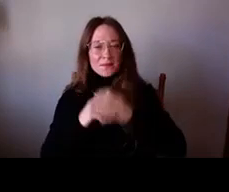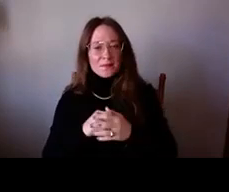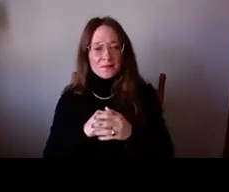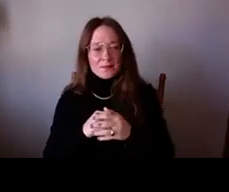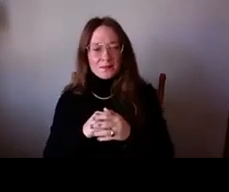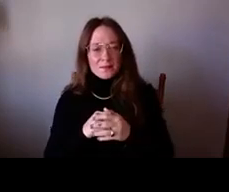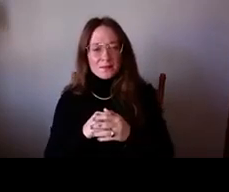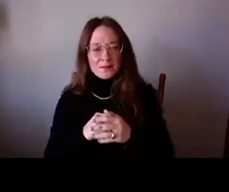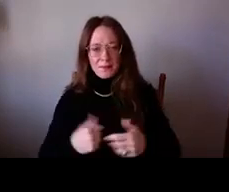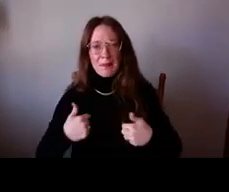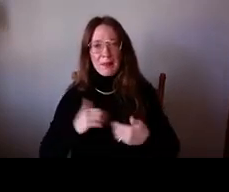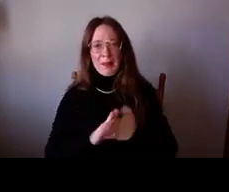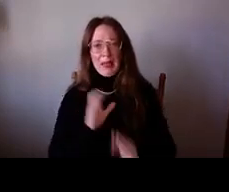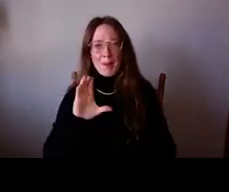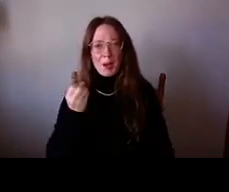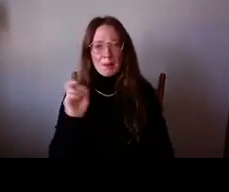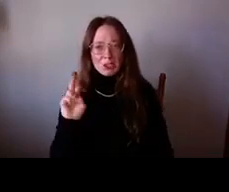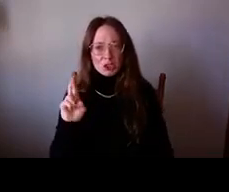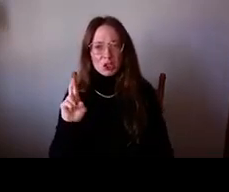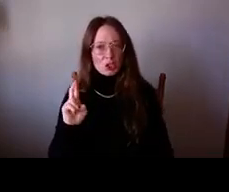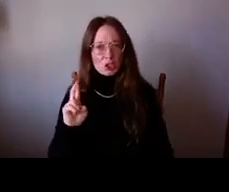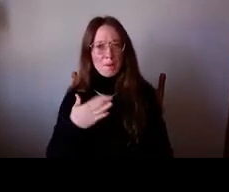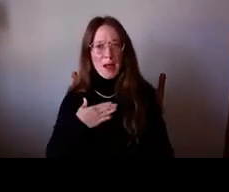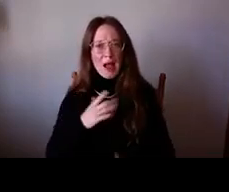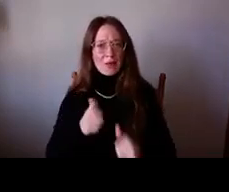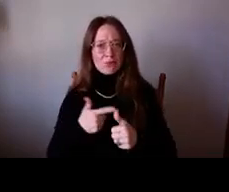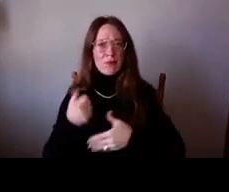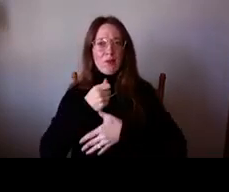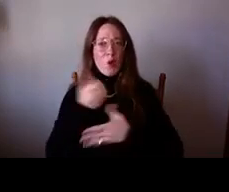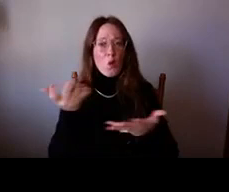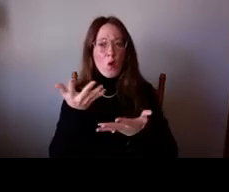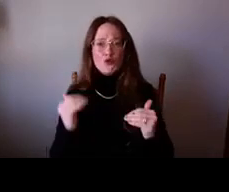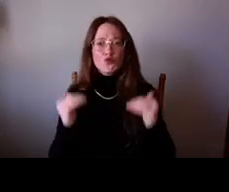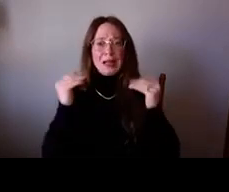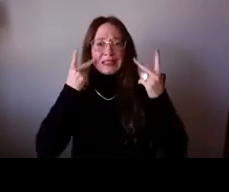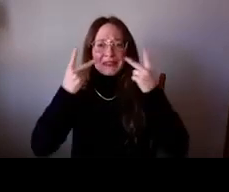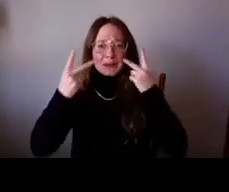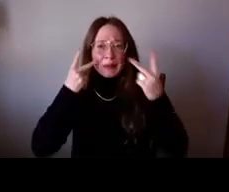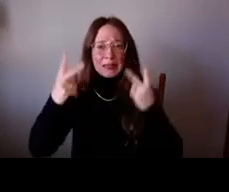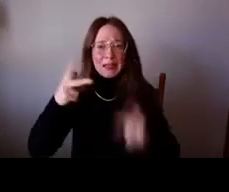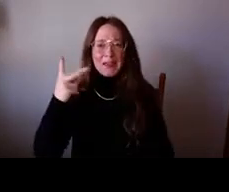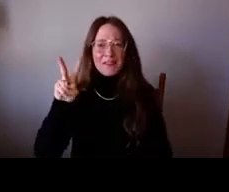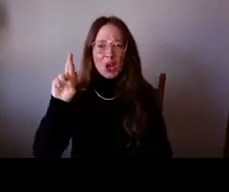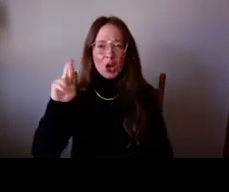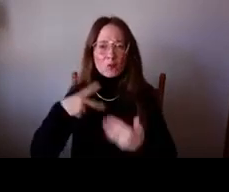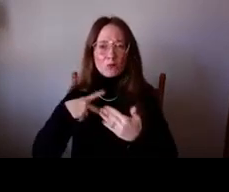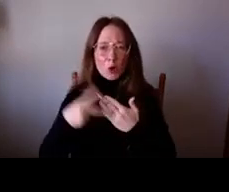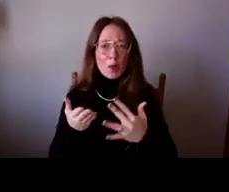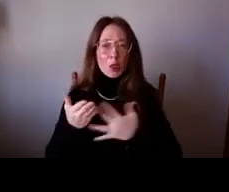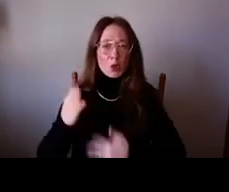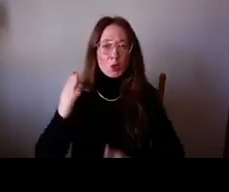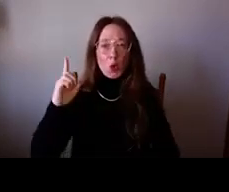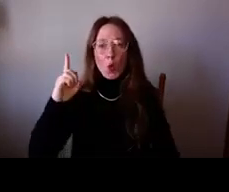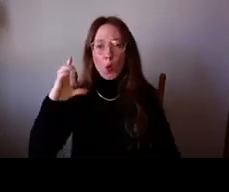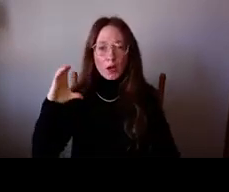as commissioner, one of my priorities was to raise the visibility of the VR program through the VR 100 anniversary